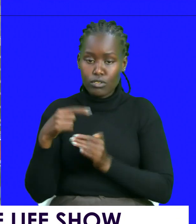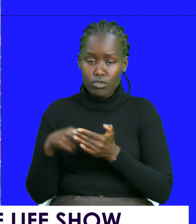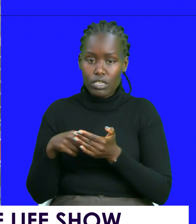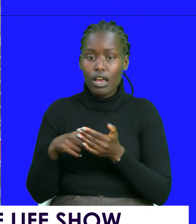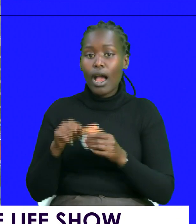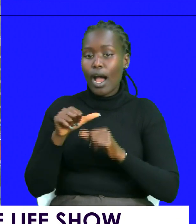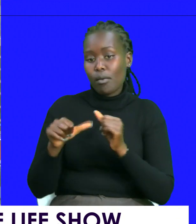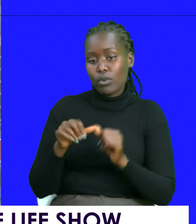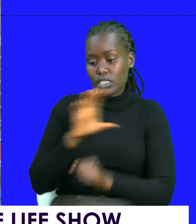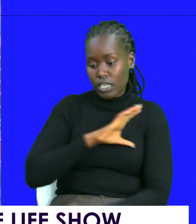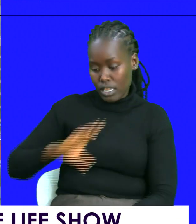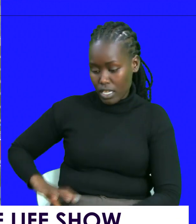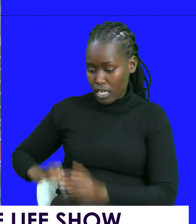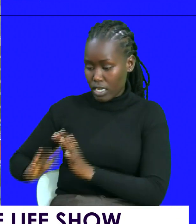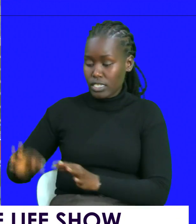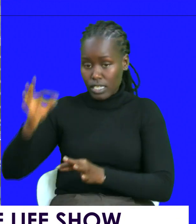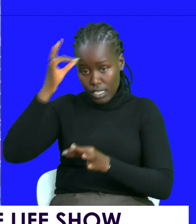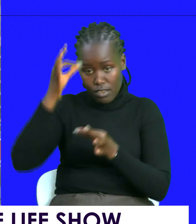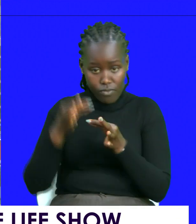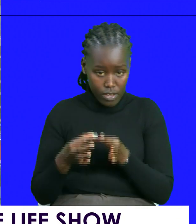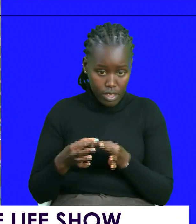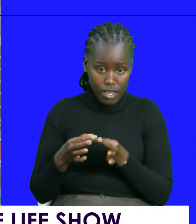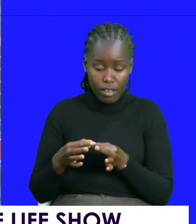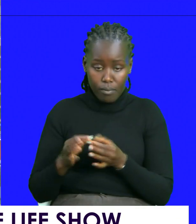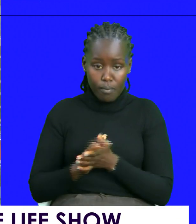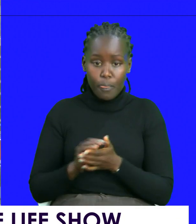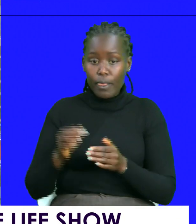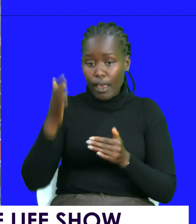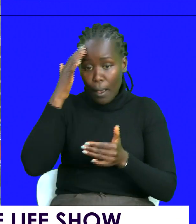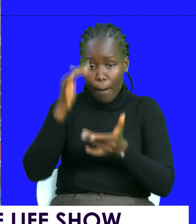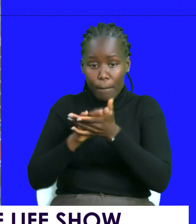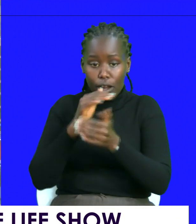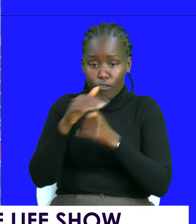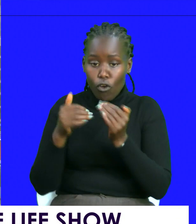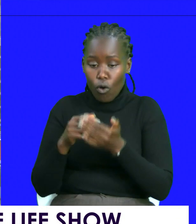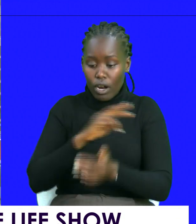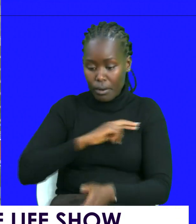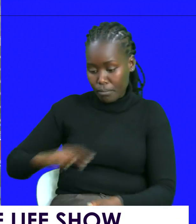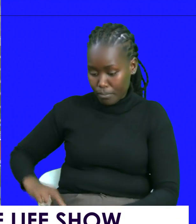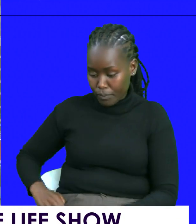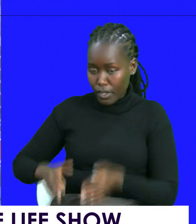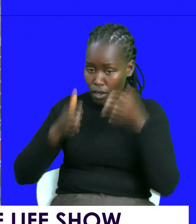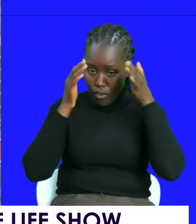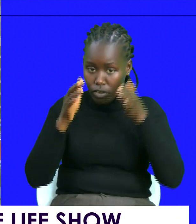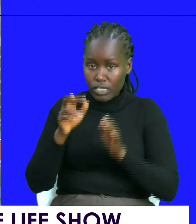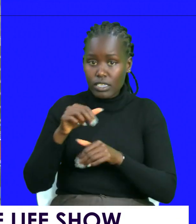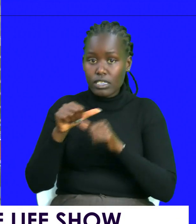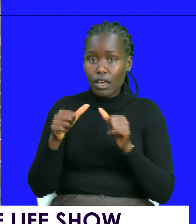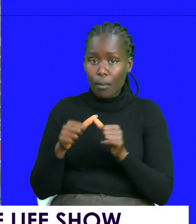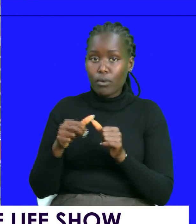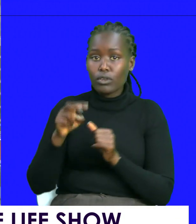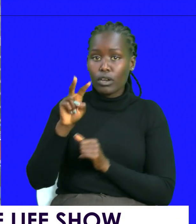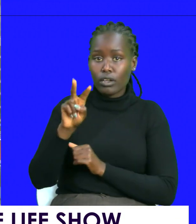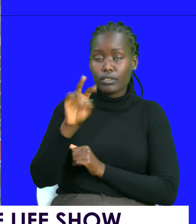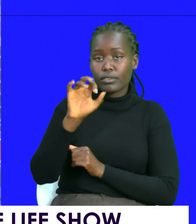It's a faith of virtues. And I believe all religions focus on virtues. It is all about